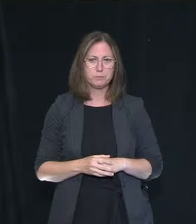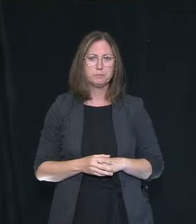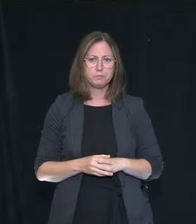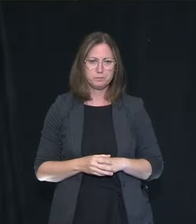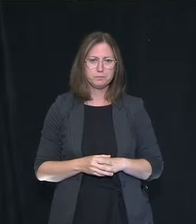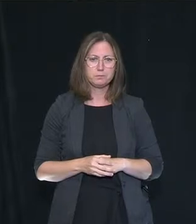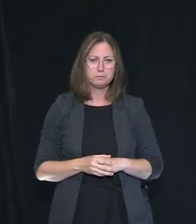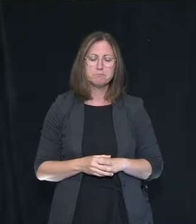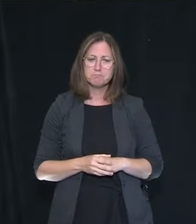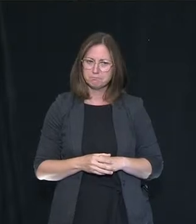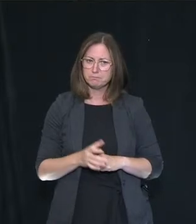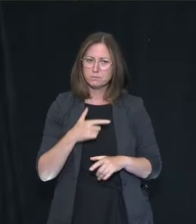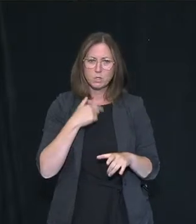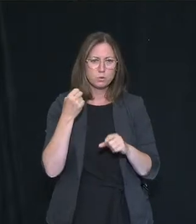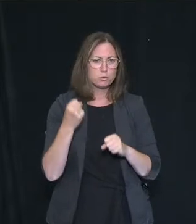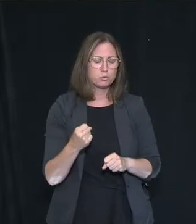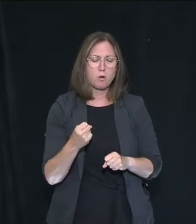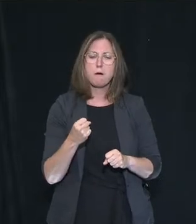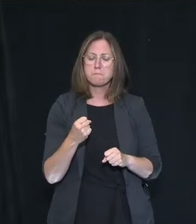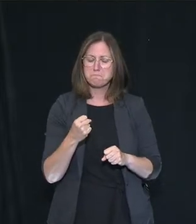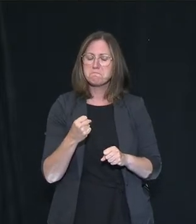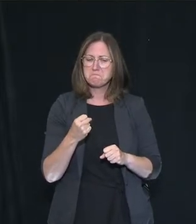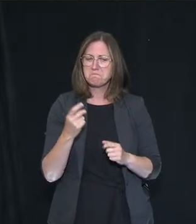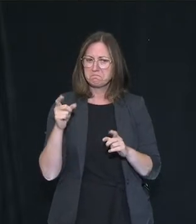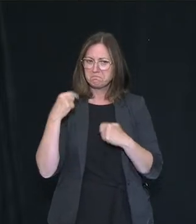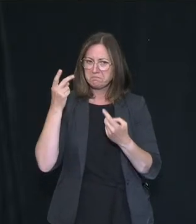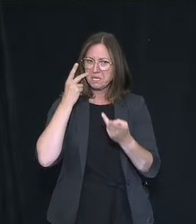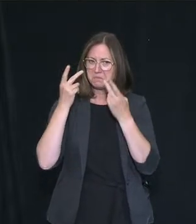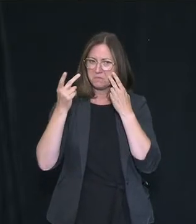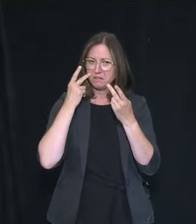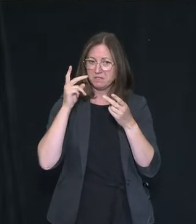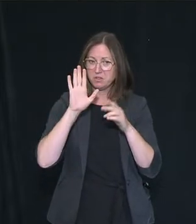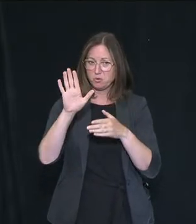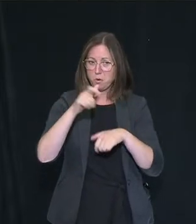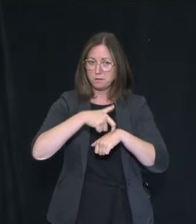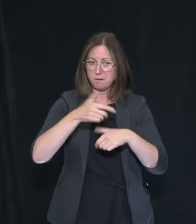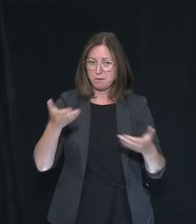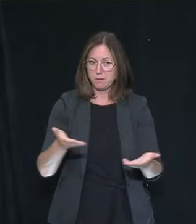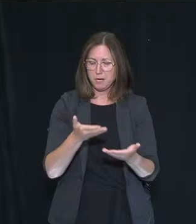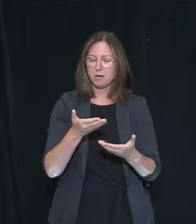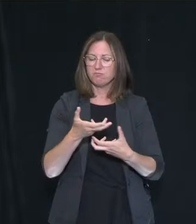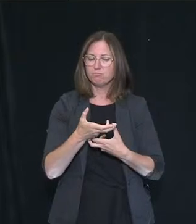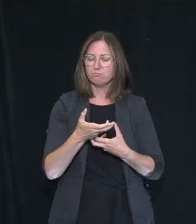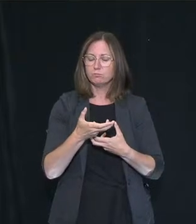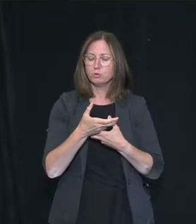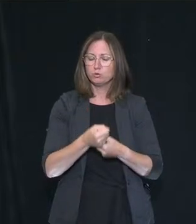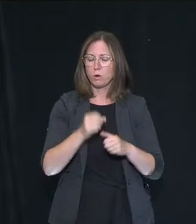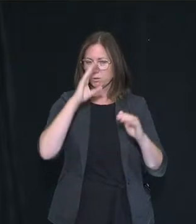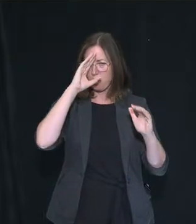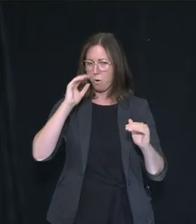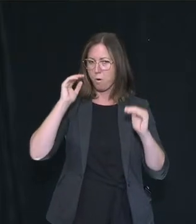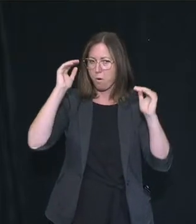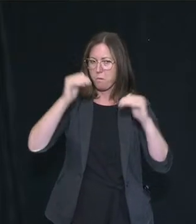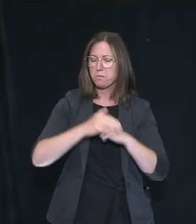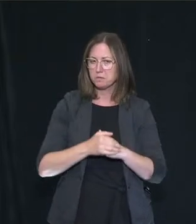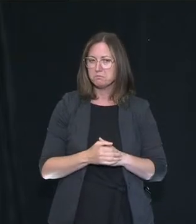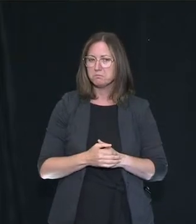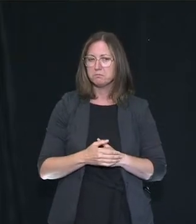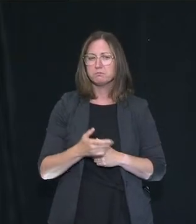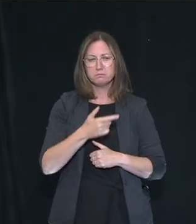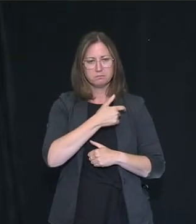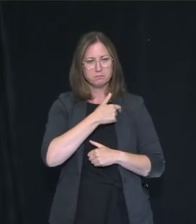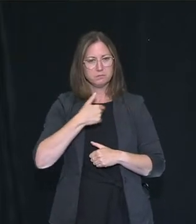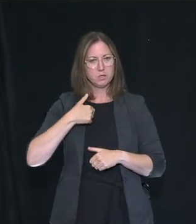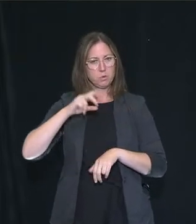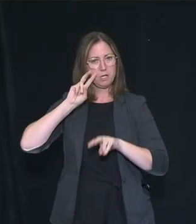I have great hope in what I have seen so far during this visit. Canada looks forward to working with the Holy